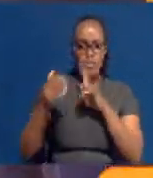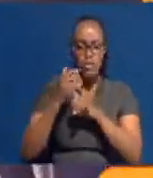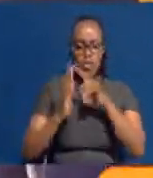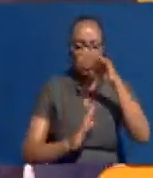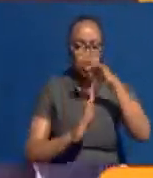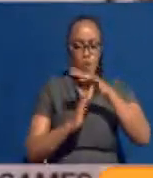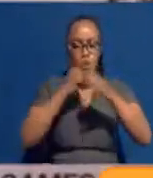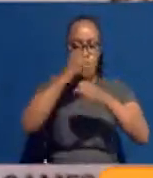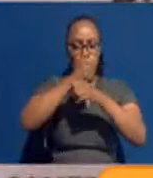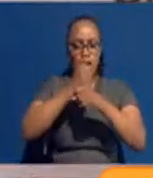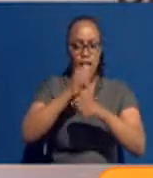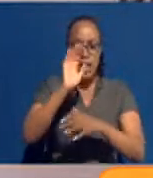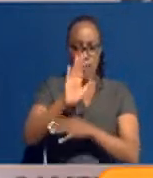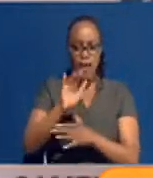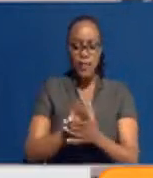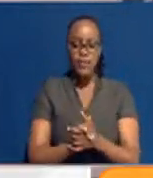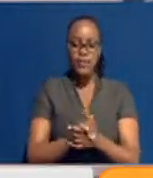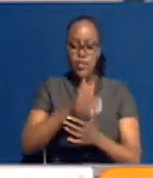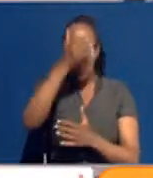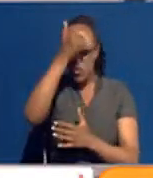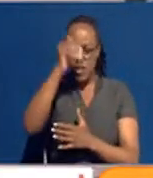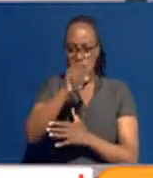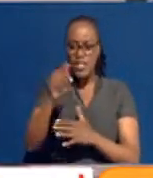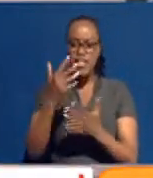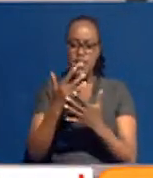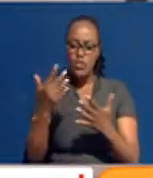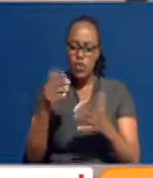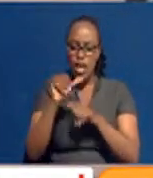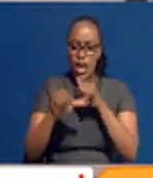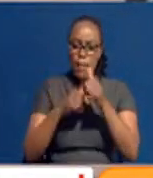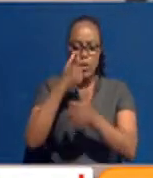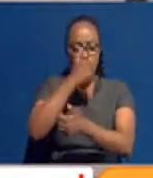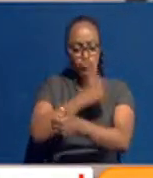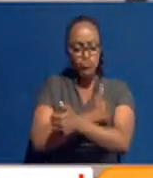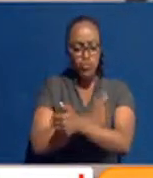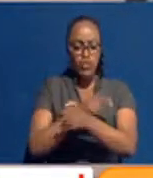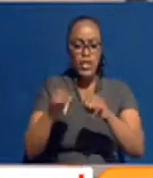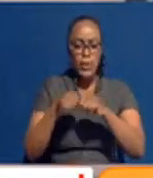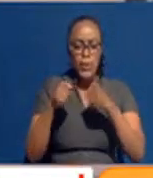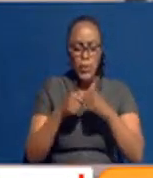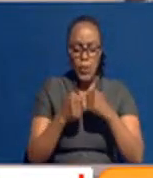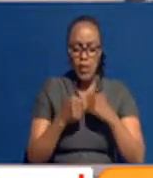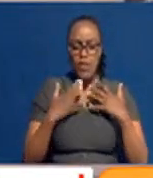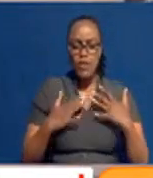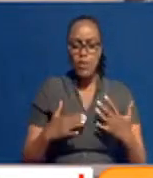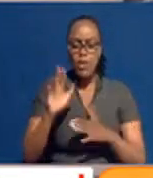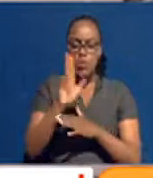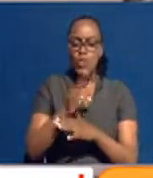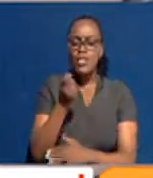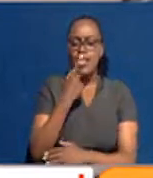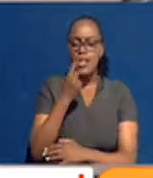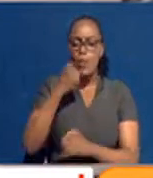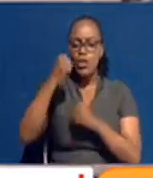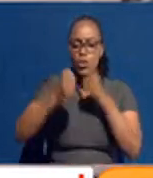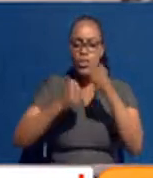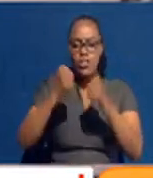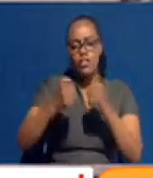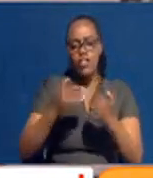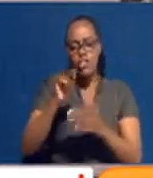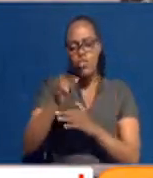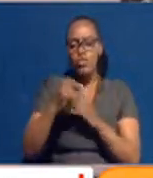their careers. Wachana na hii maneno ya kuadhuru afya. Kama hii ya kutumia dawa ukimbie. Kimbia